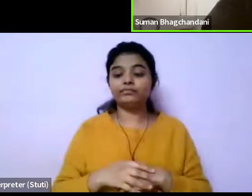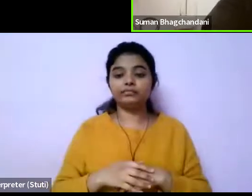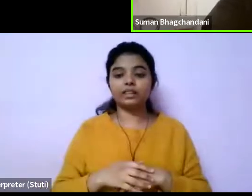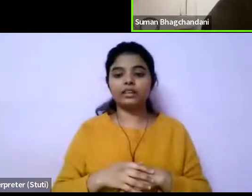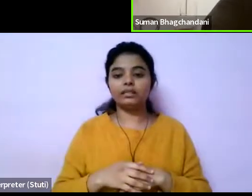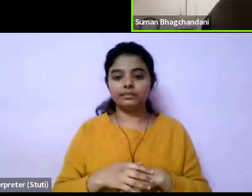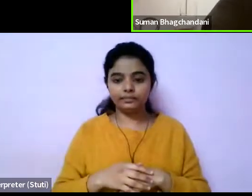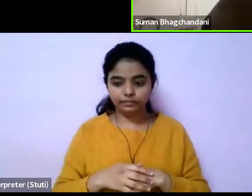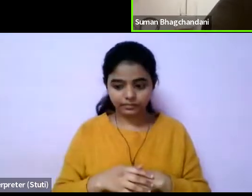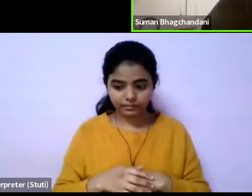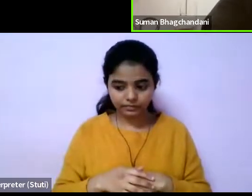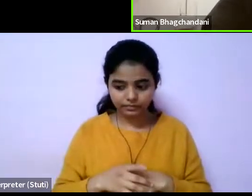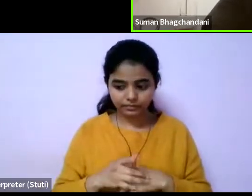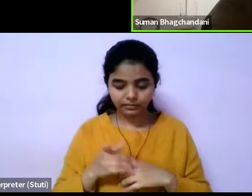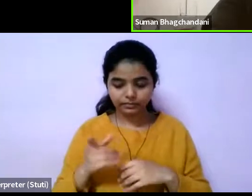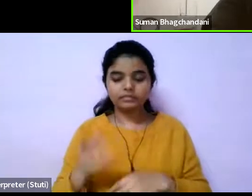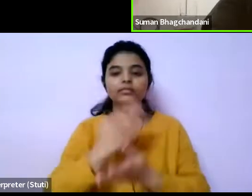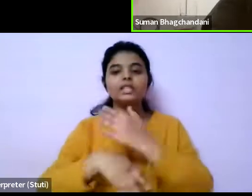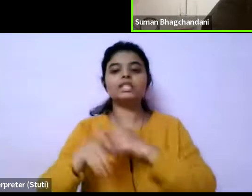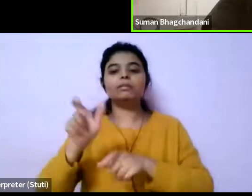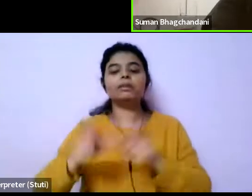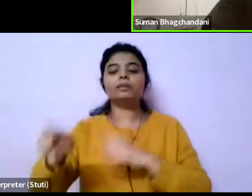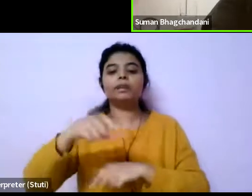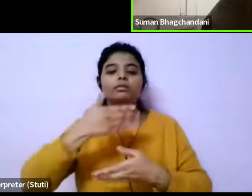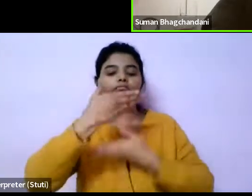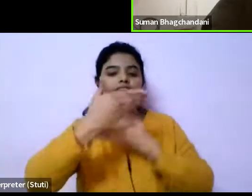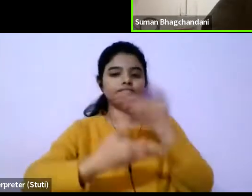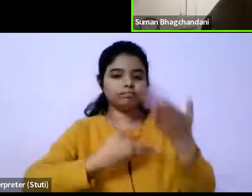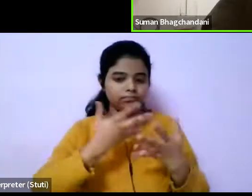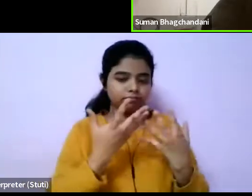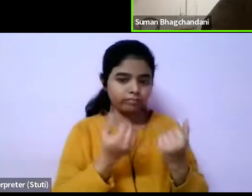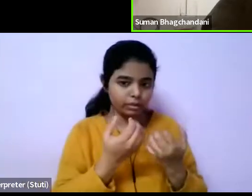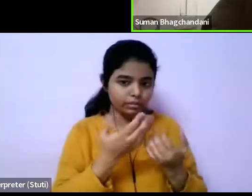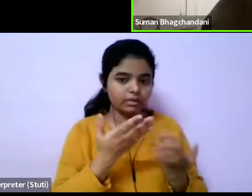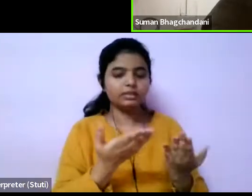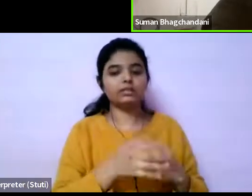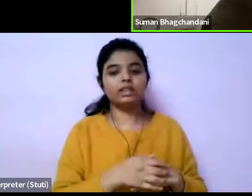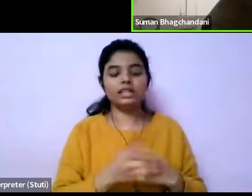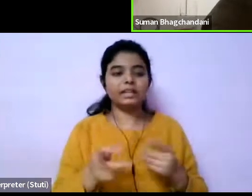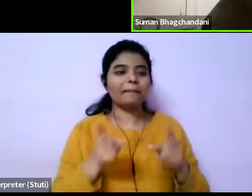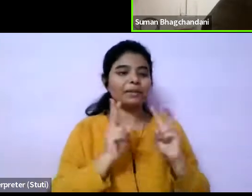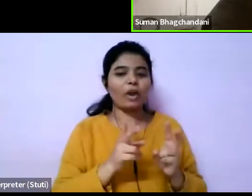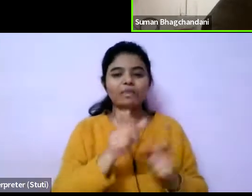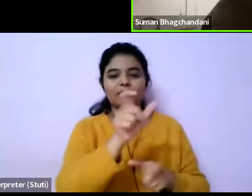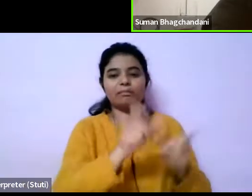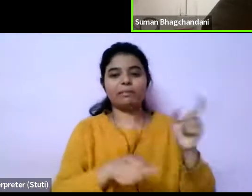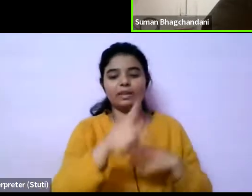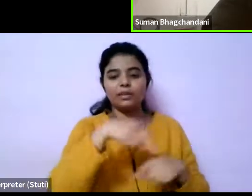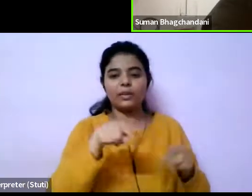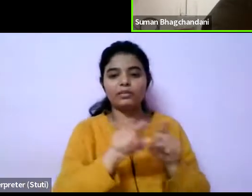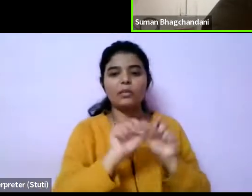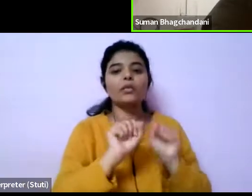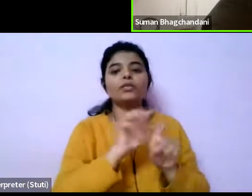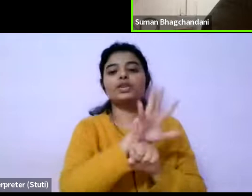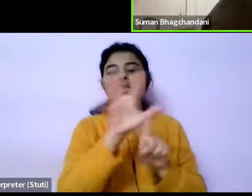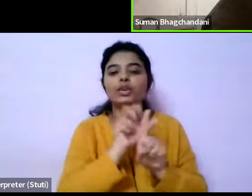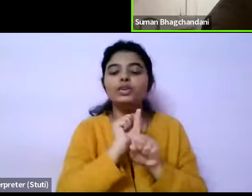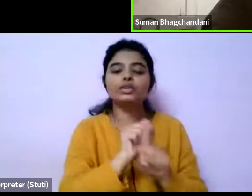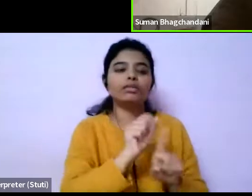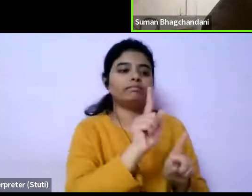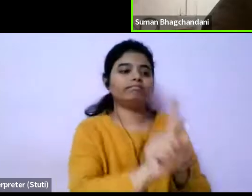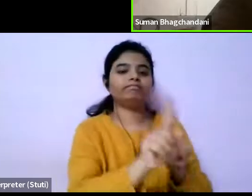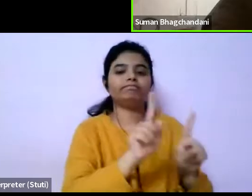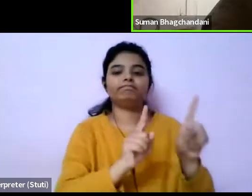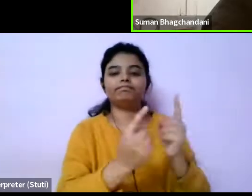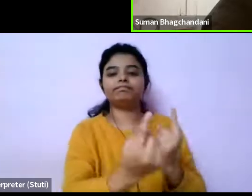even if through an ableist language of institutional dance, there will still be a schism in the normative. It will induce a culture of the individual as part